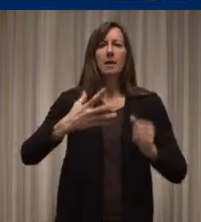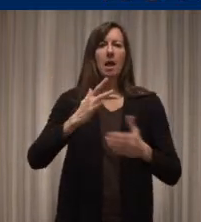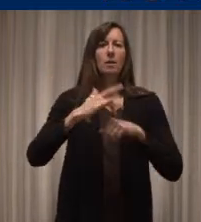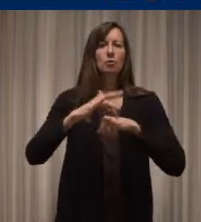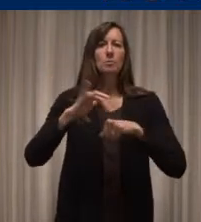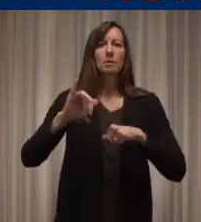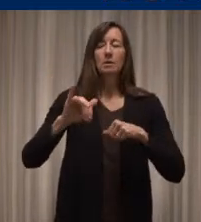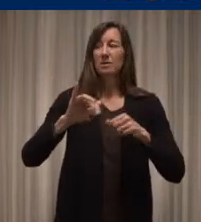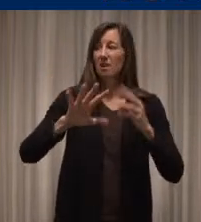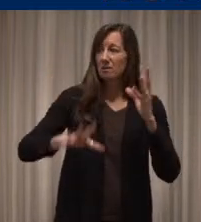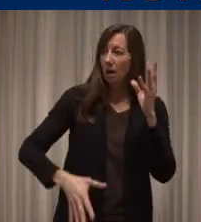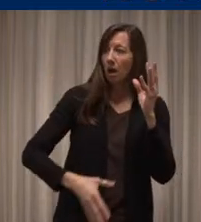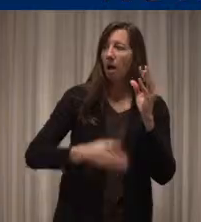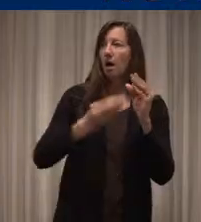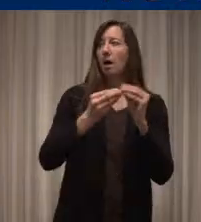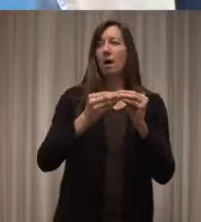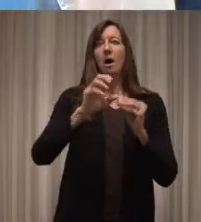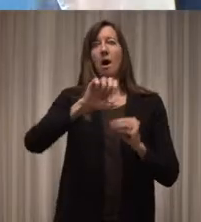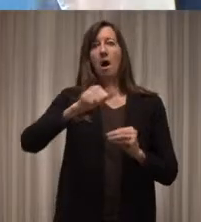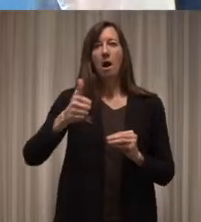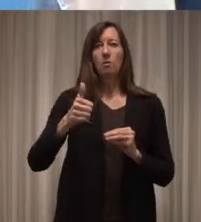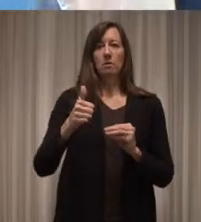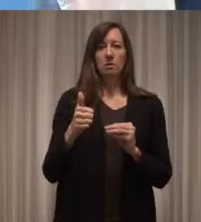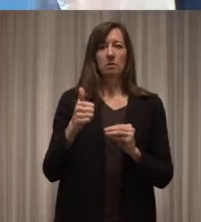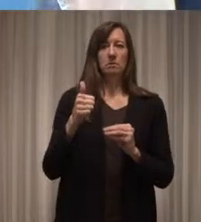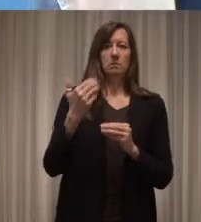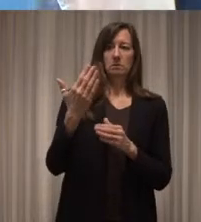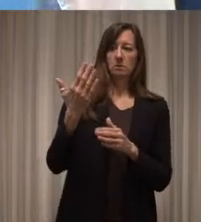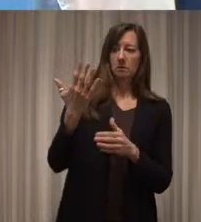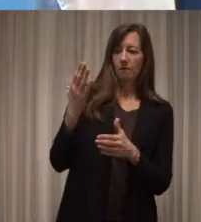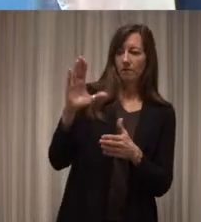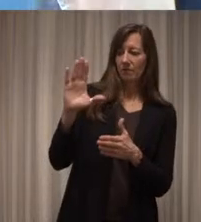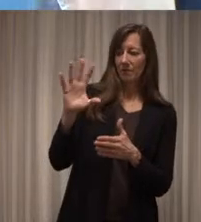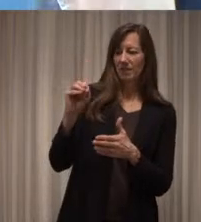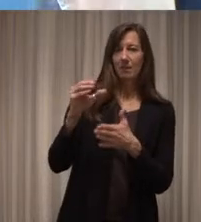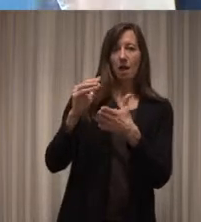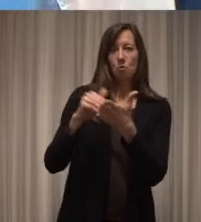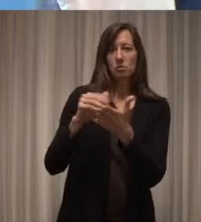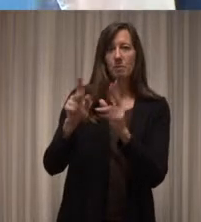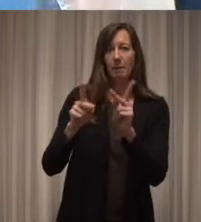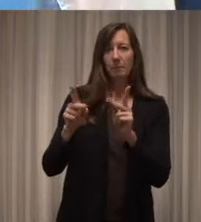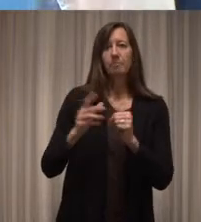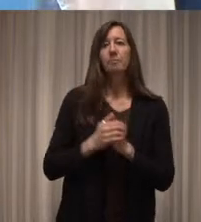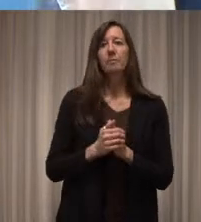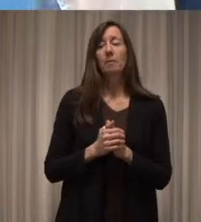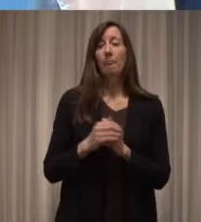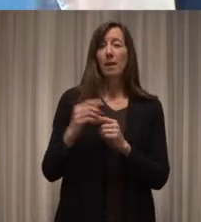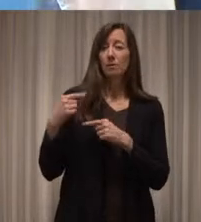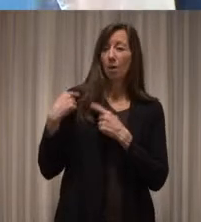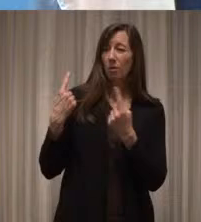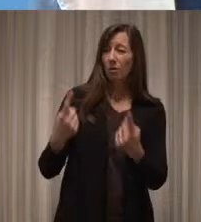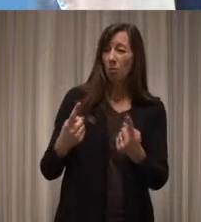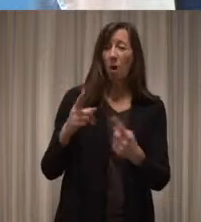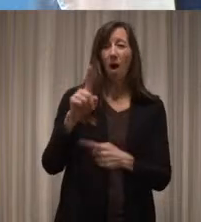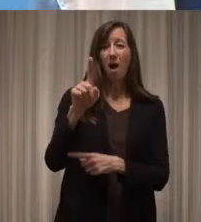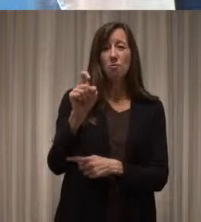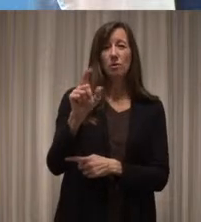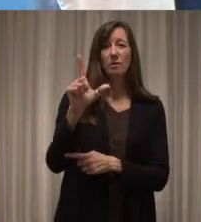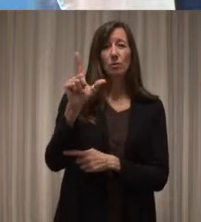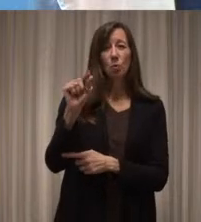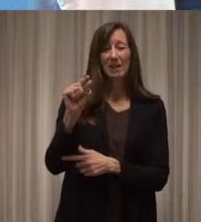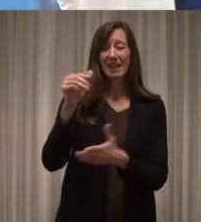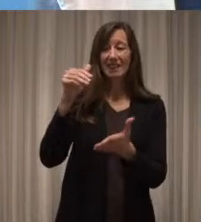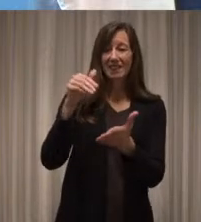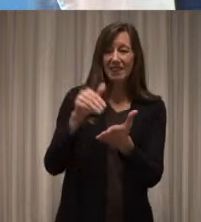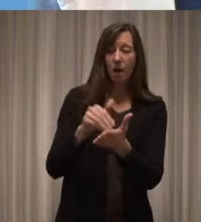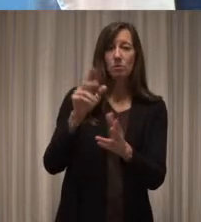So all told, effective on Monday, February 15th, there will be 120,000 people